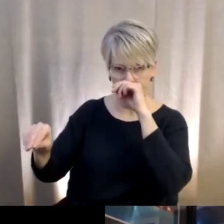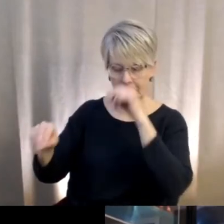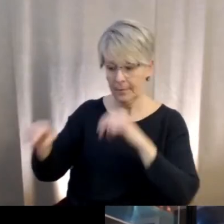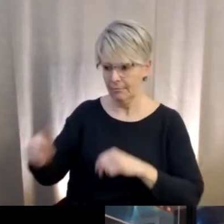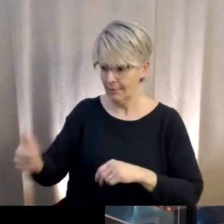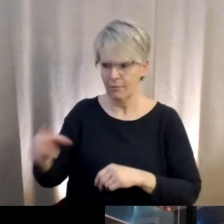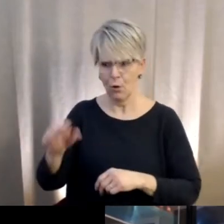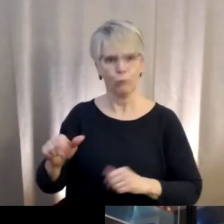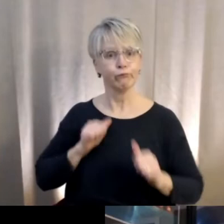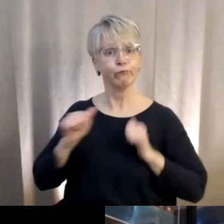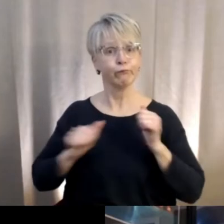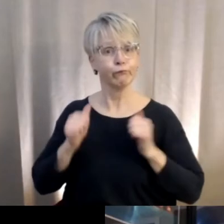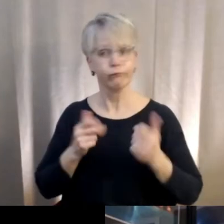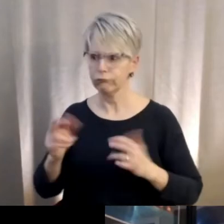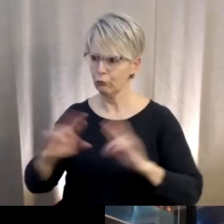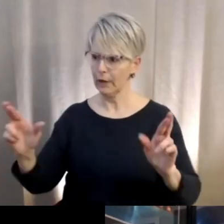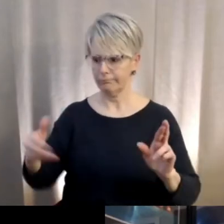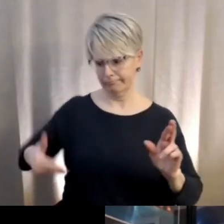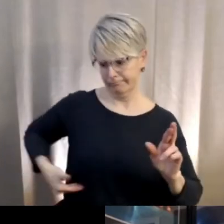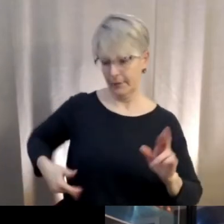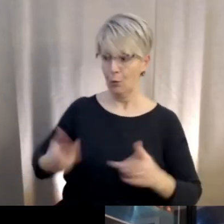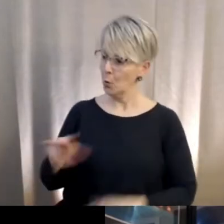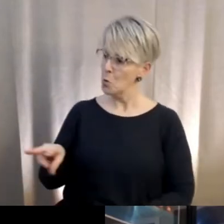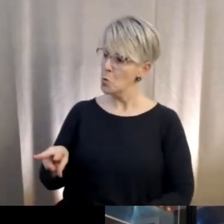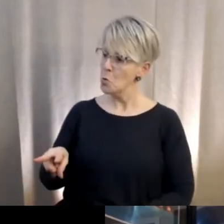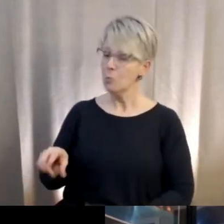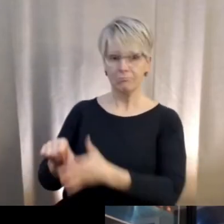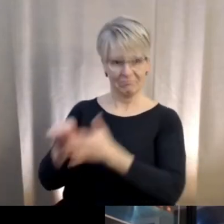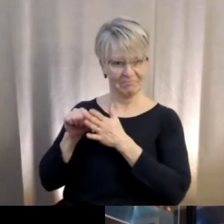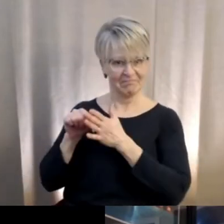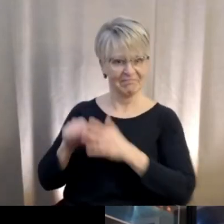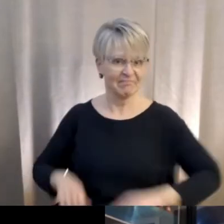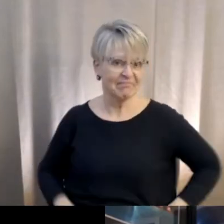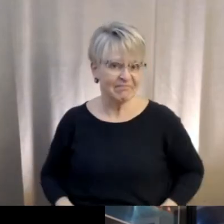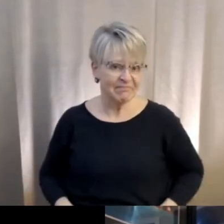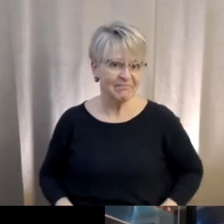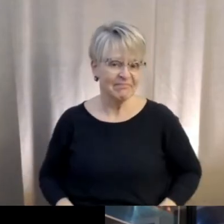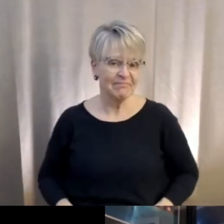that on his own, it was beautiful. Mm-hmm. So